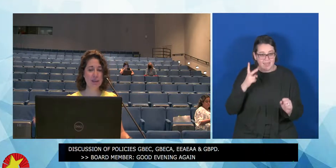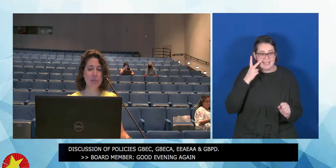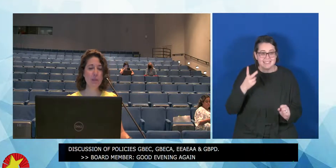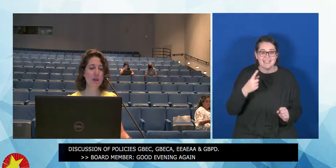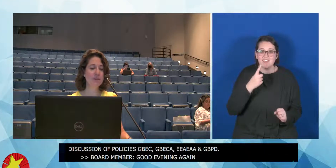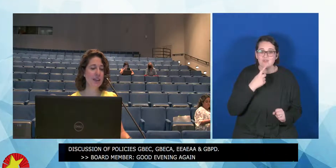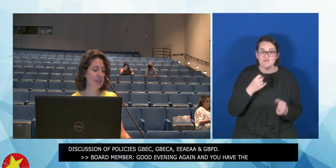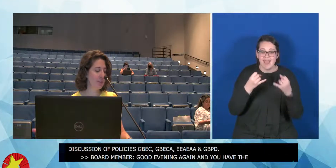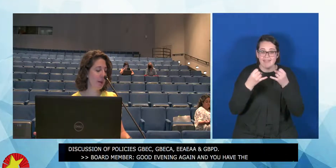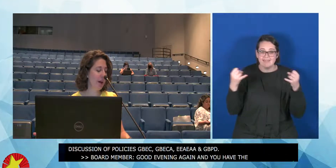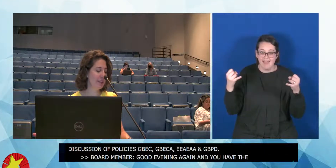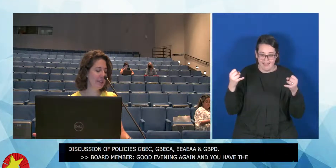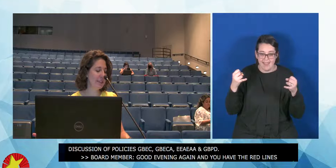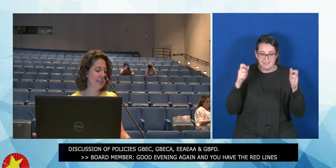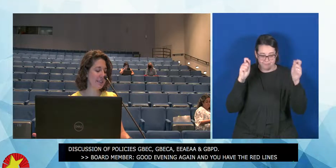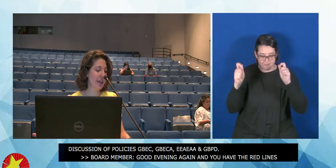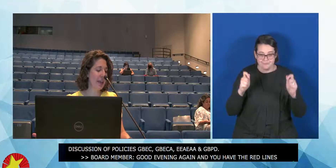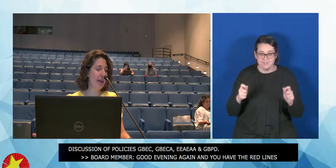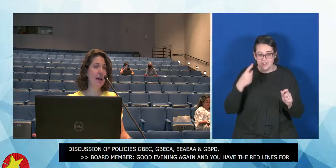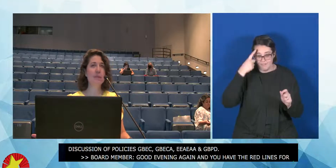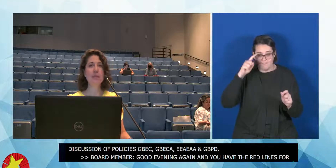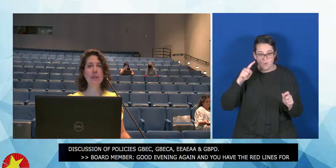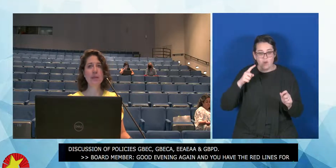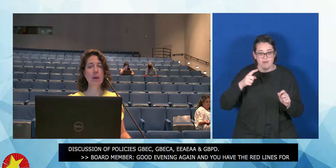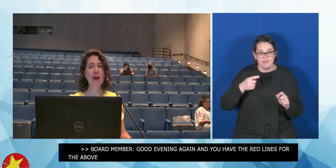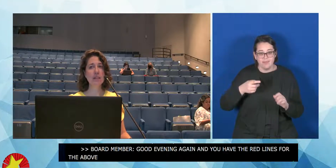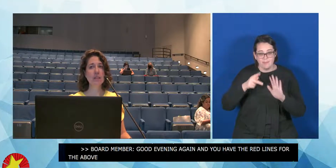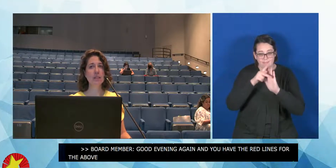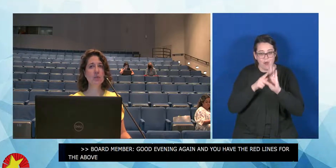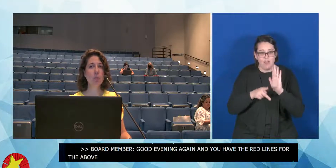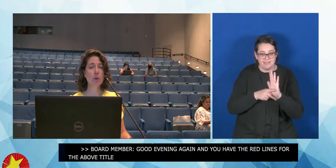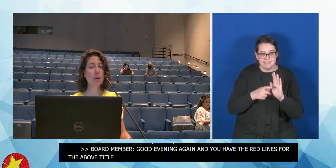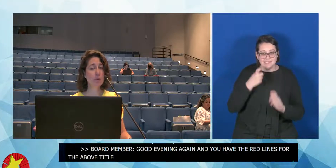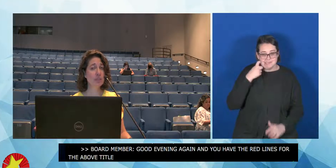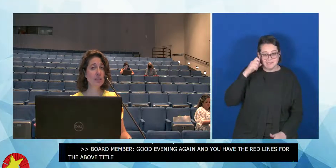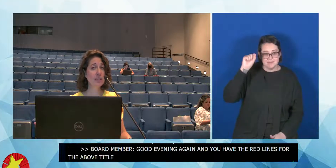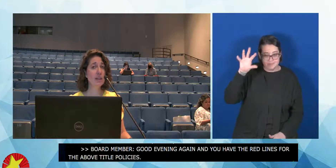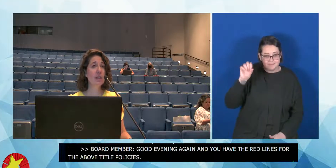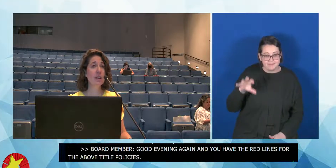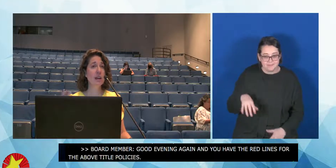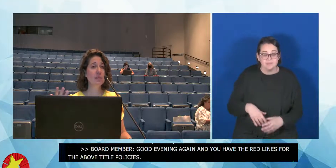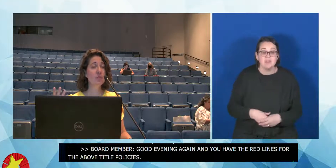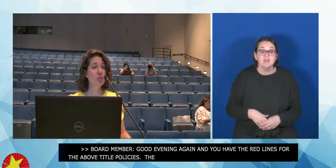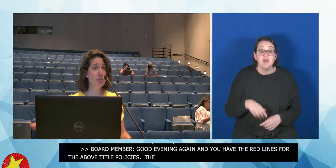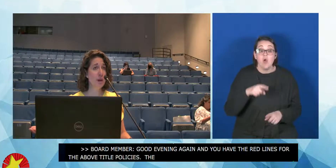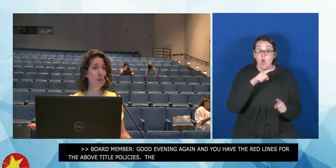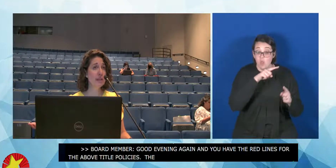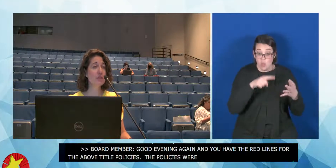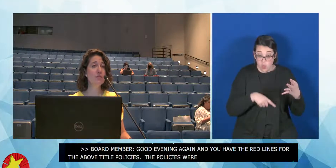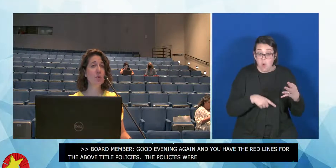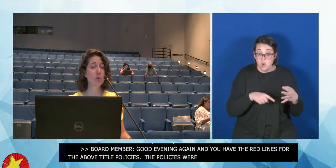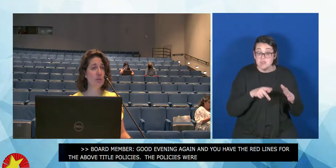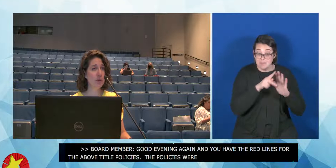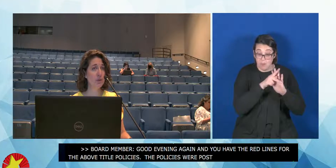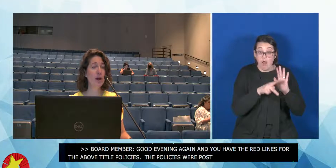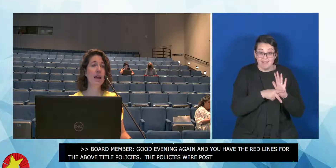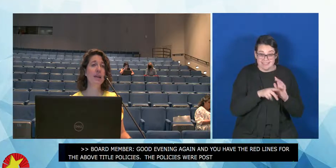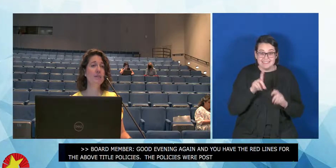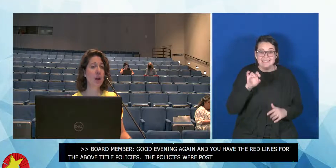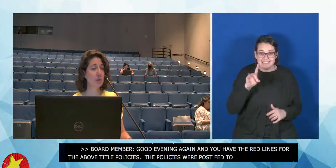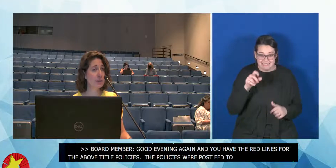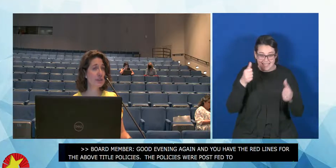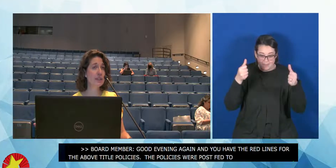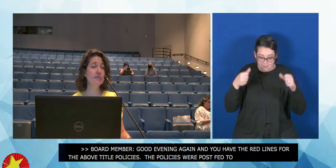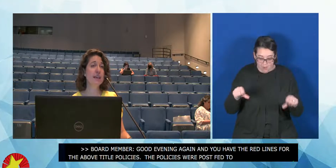the above titled policies. The policies were posted to the public for review. I